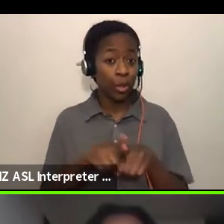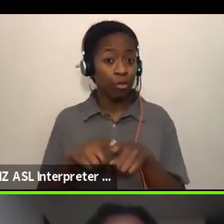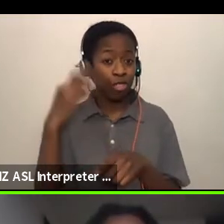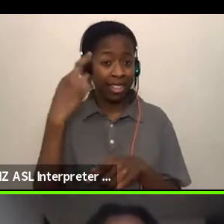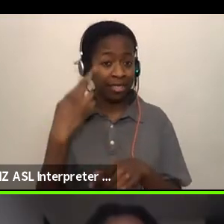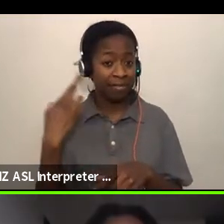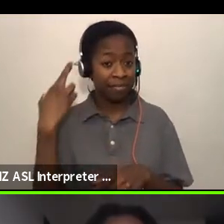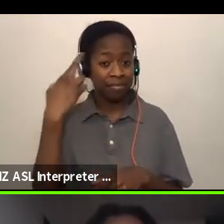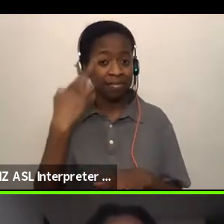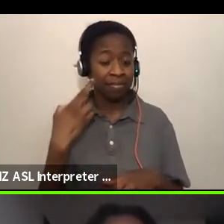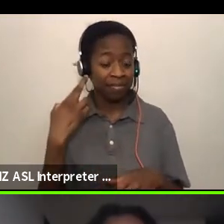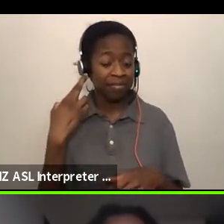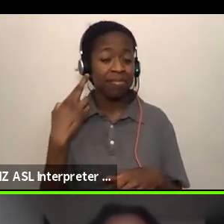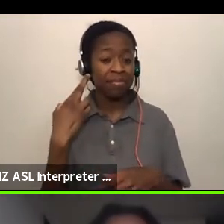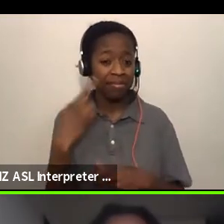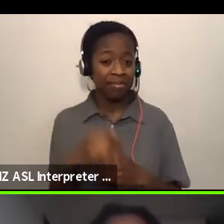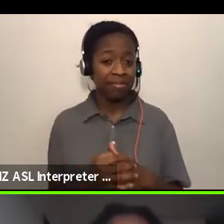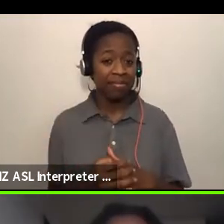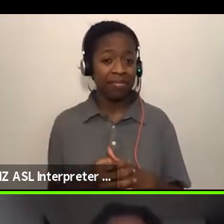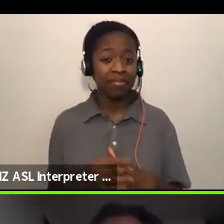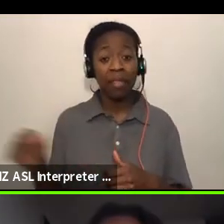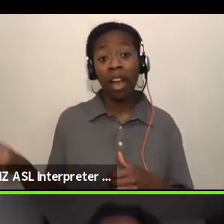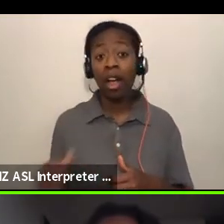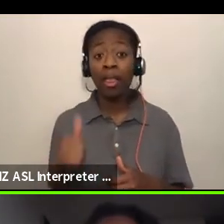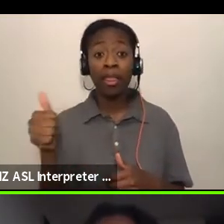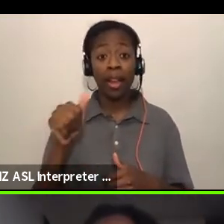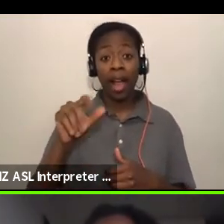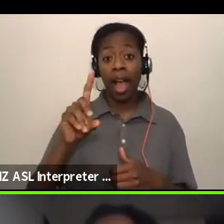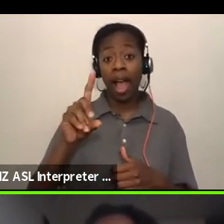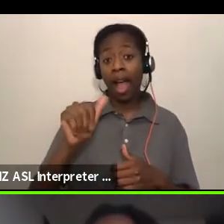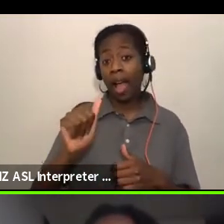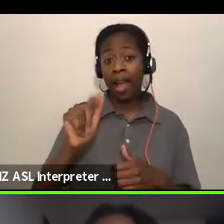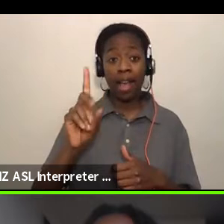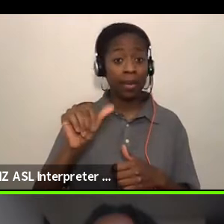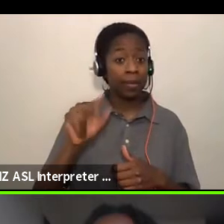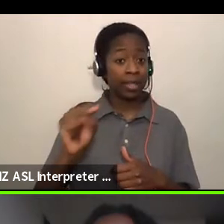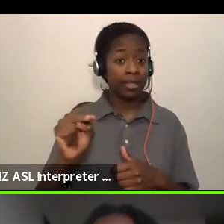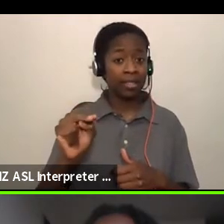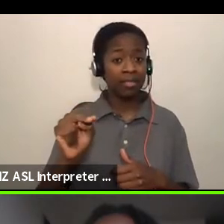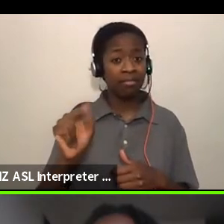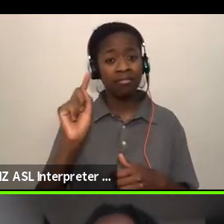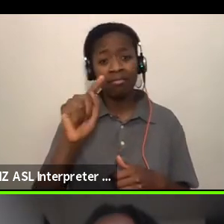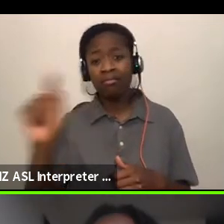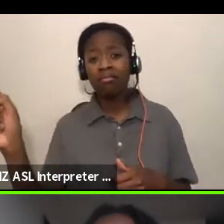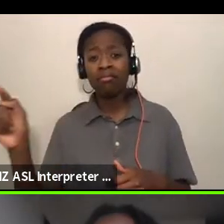other, you know, administrators out there, other POC